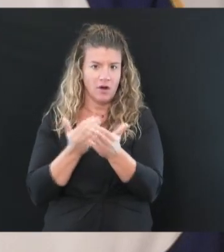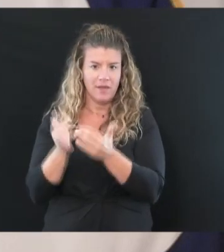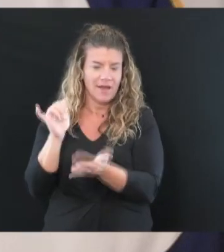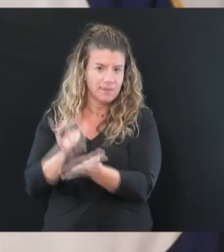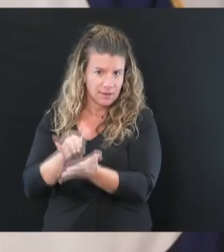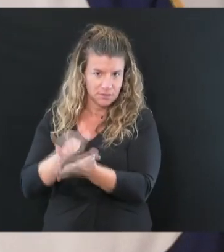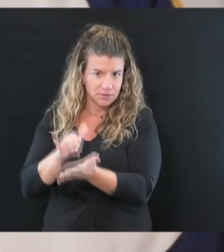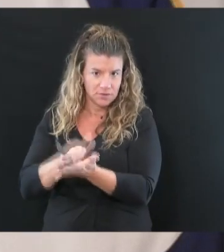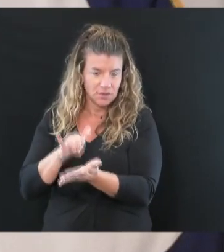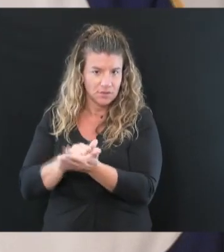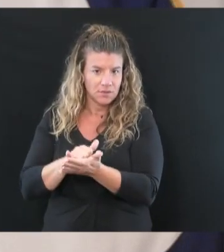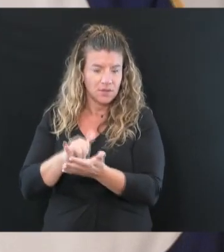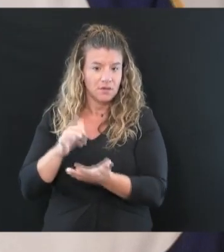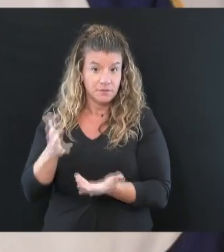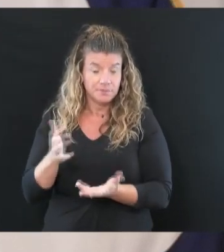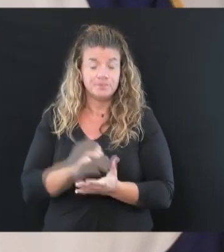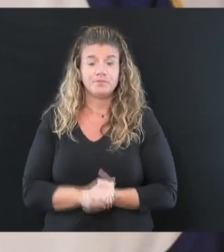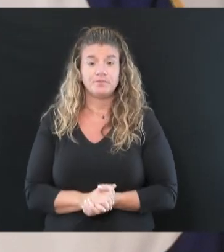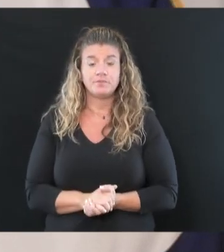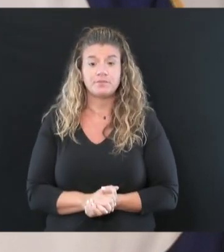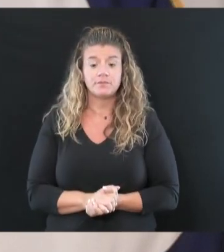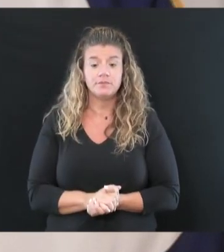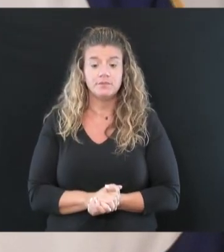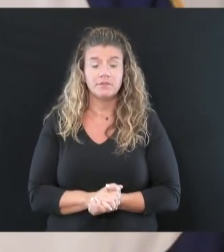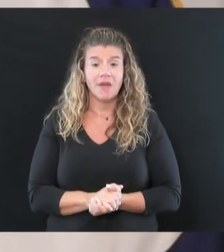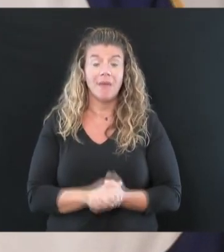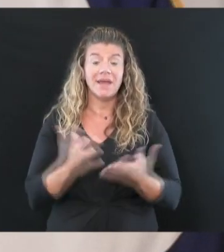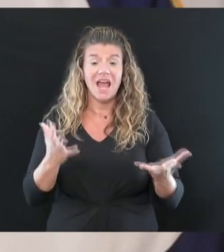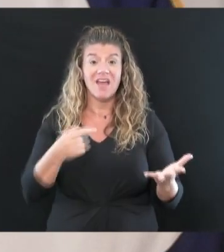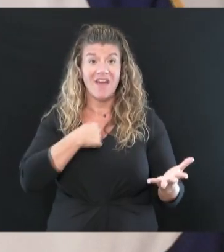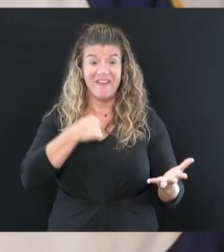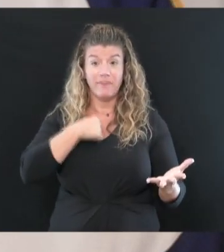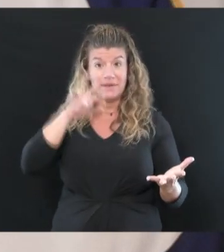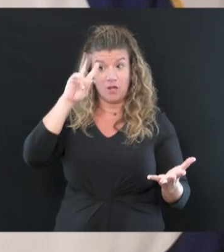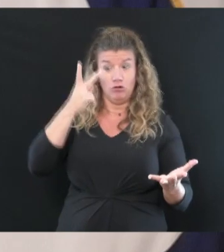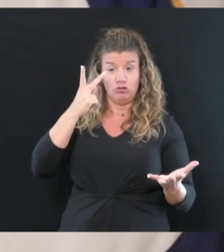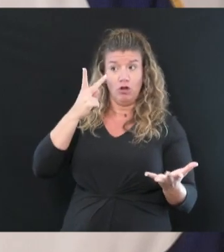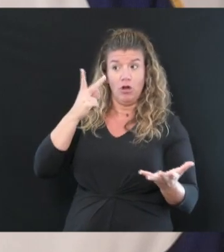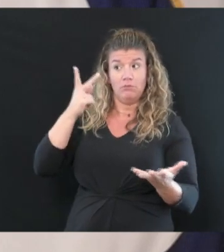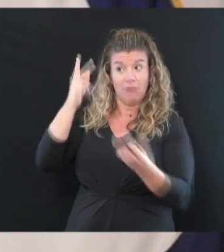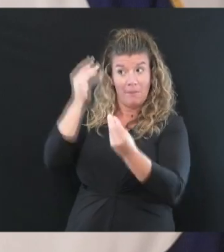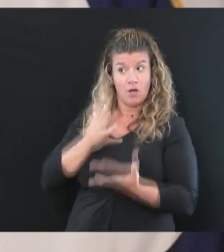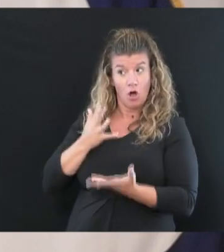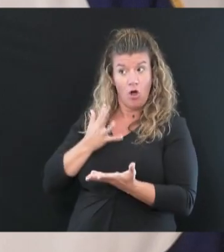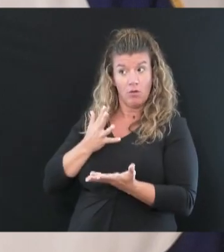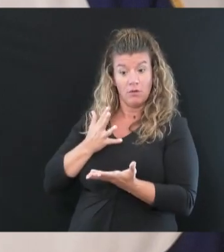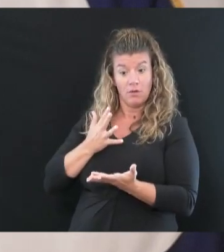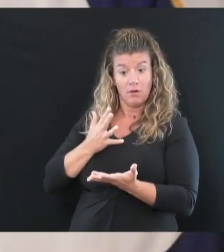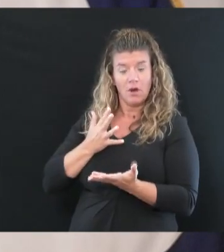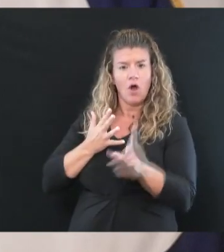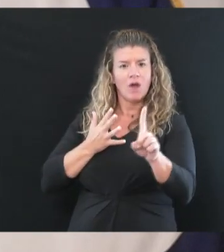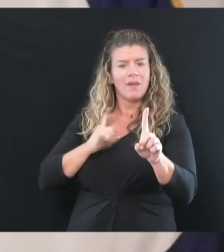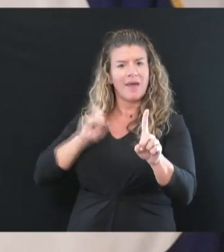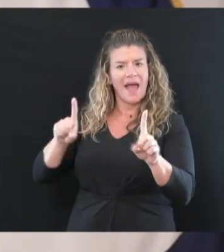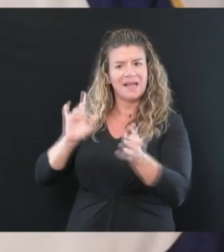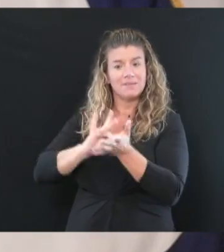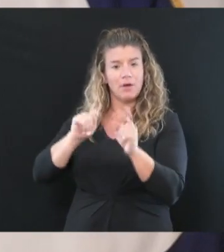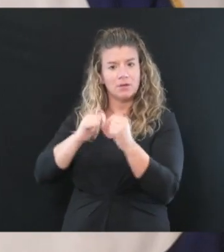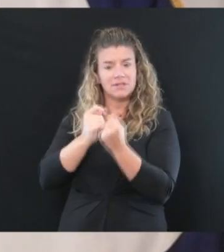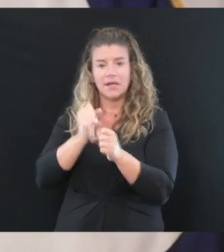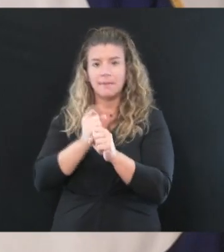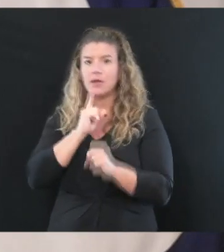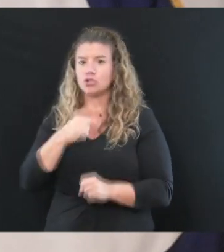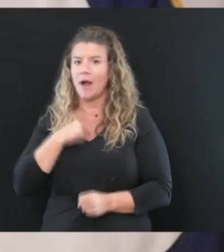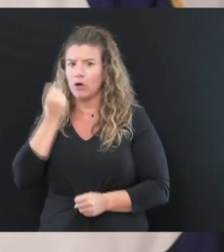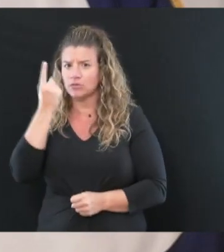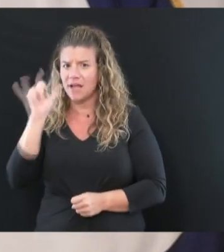I think, and if I'm wrong, medical team, you know, you jump in. Let's go back to them just 1 second and make sure that I'm right